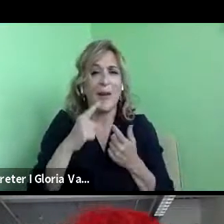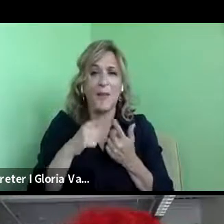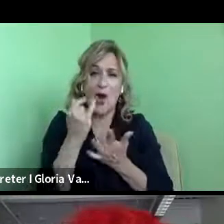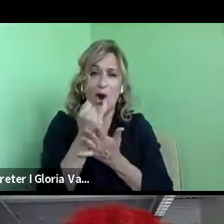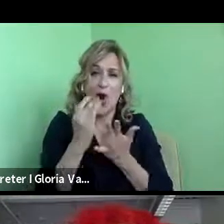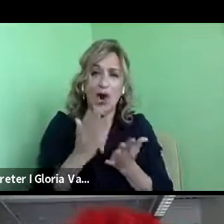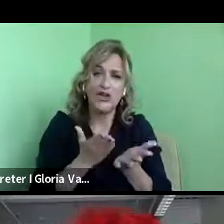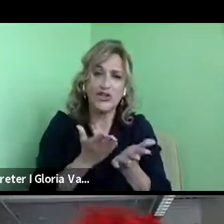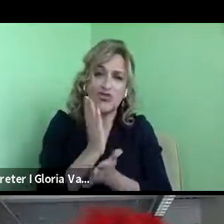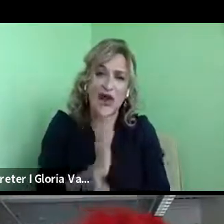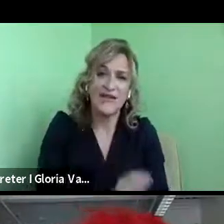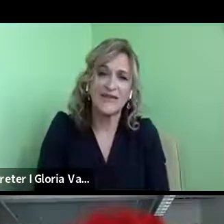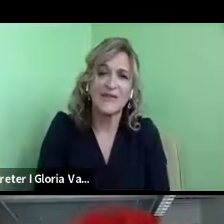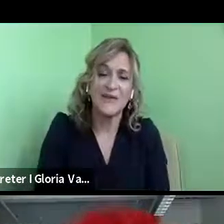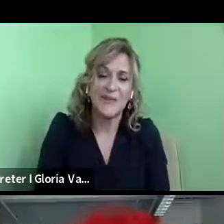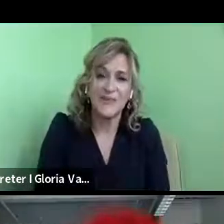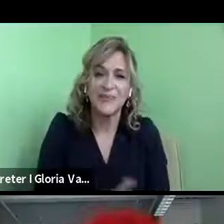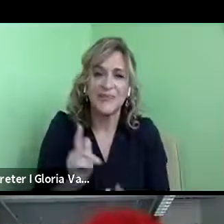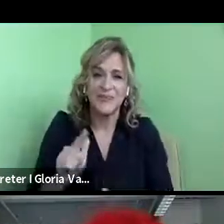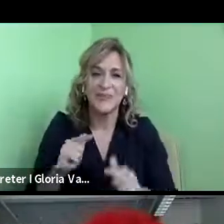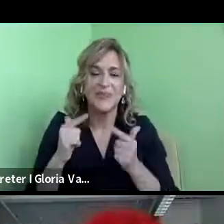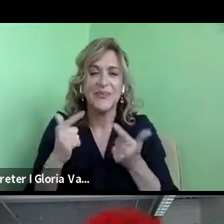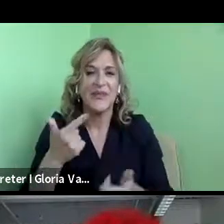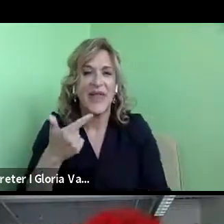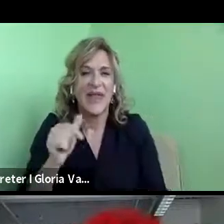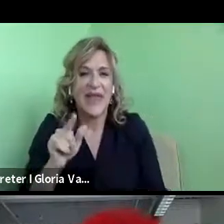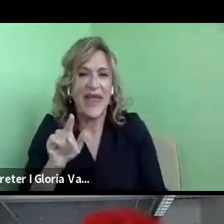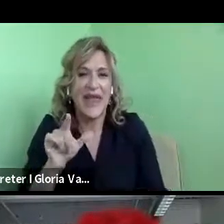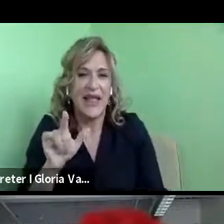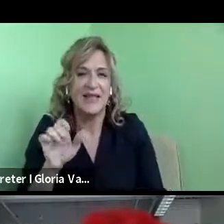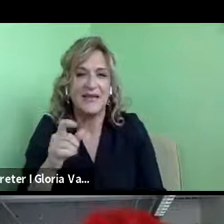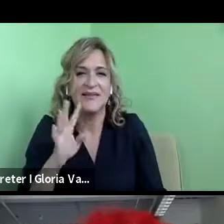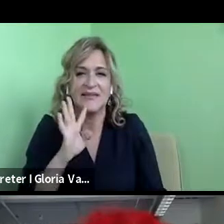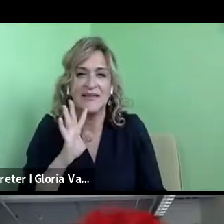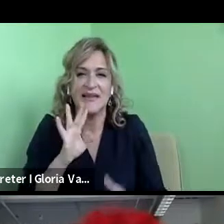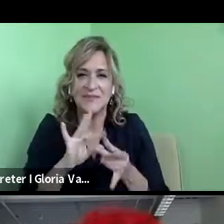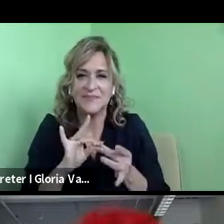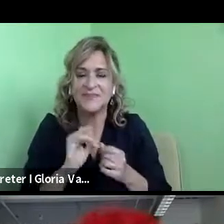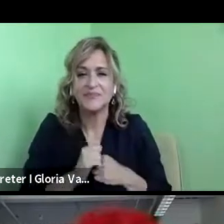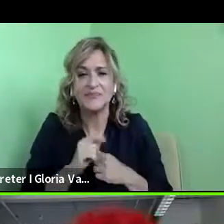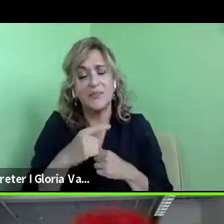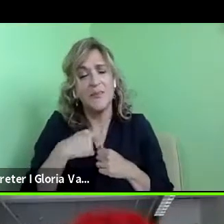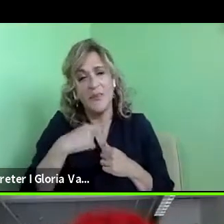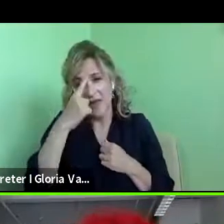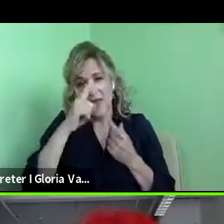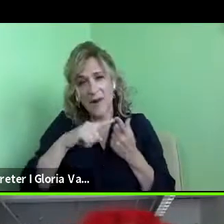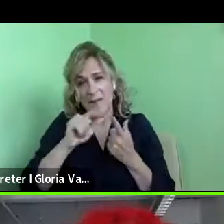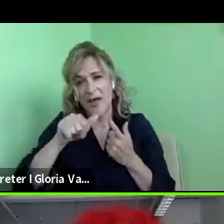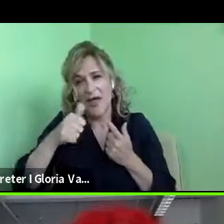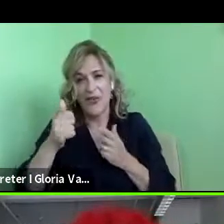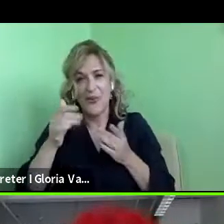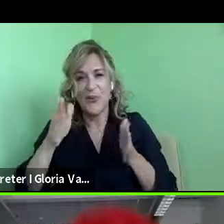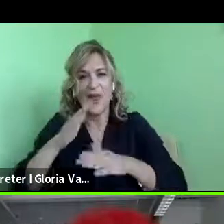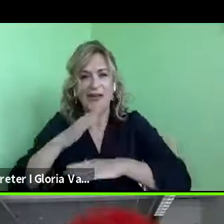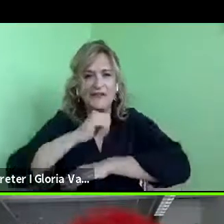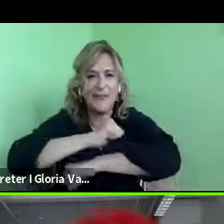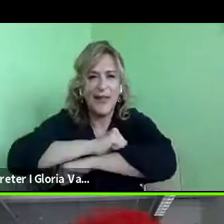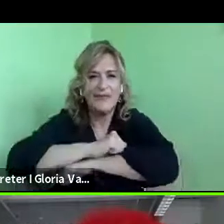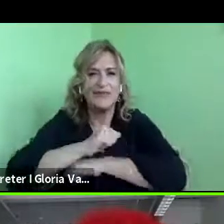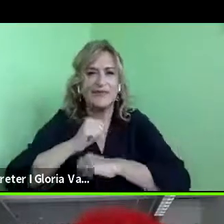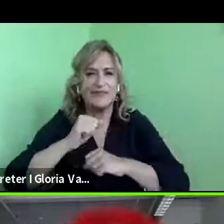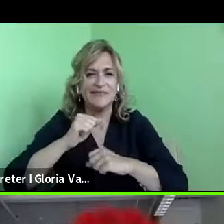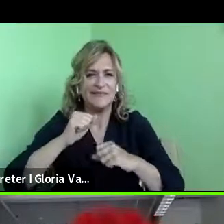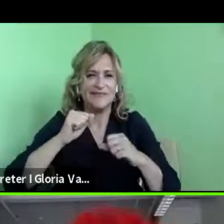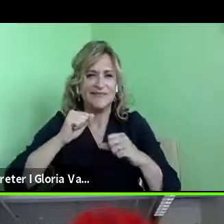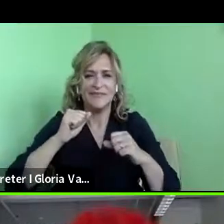Katherine, I love what you're saying about the platforms, because it's making me think too, you know, other ways of busting the model of